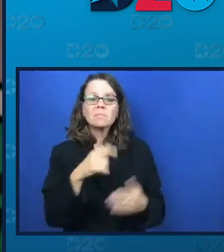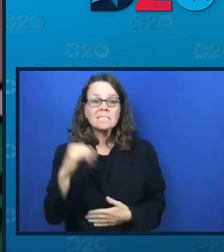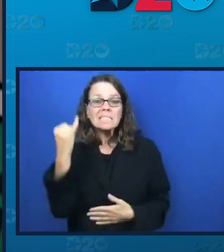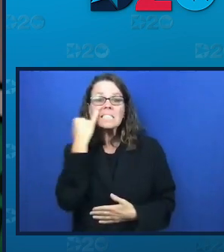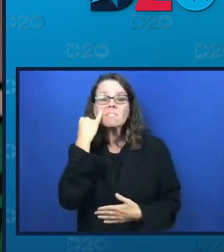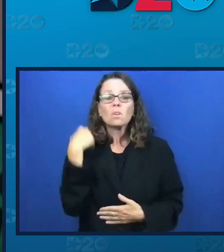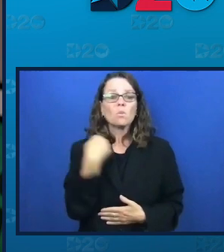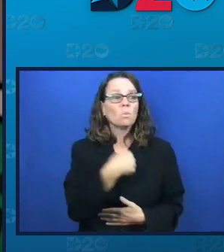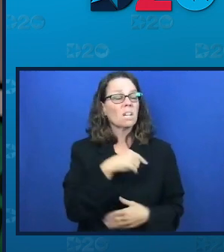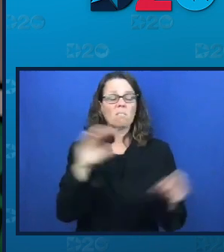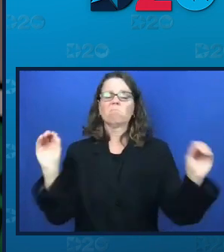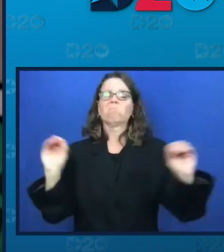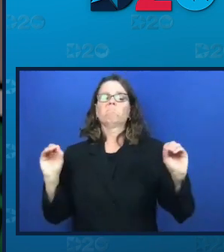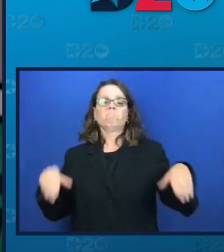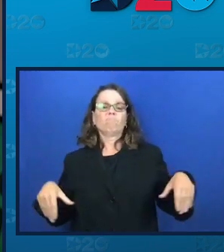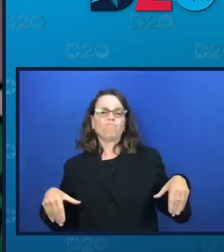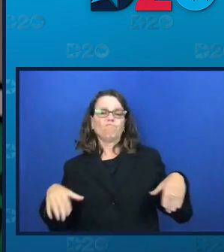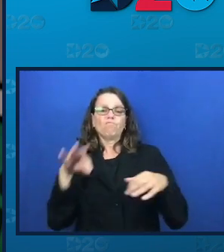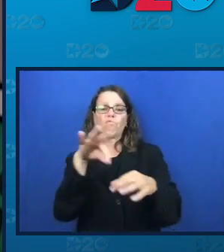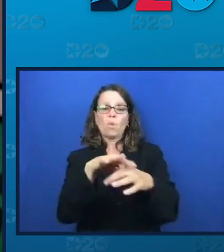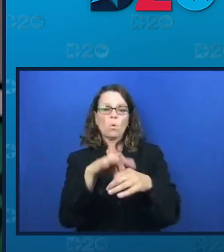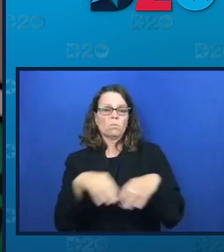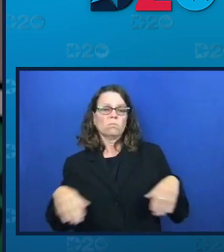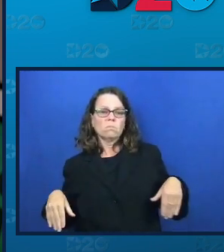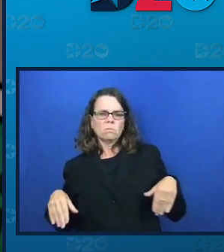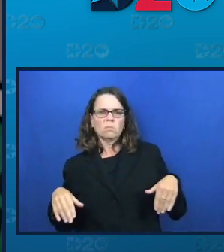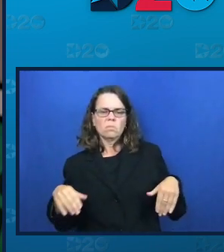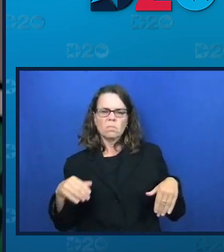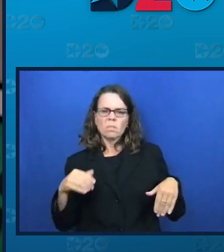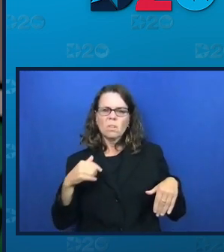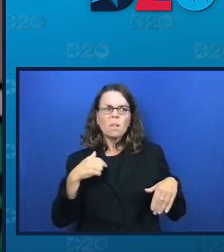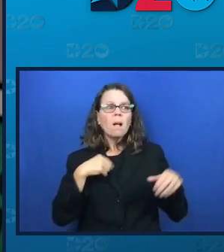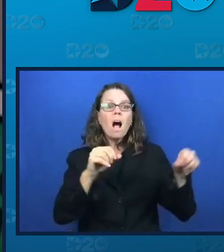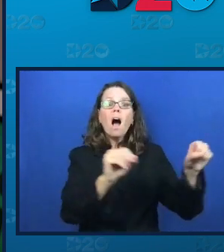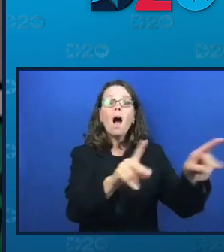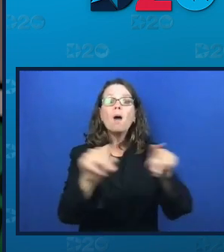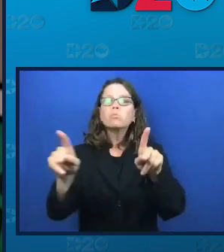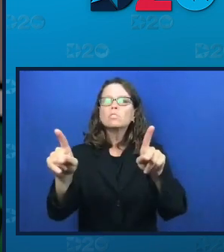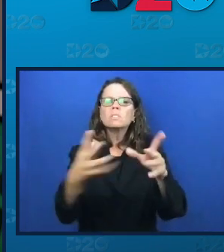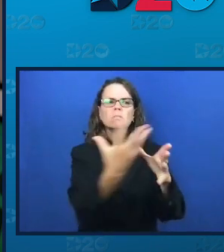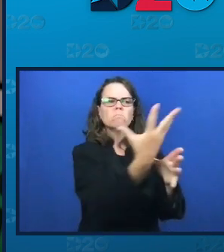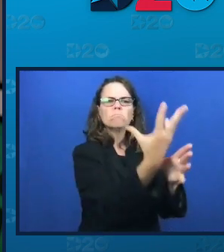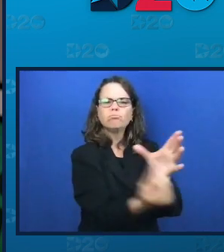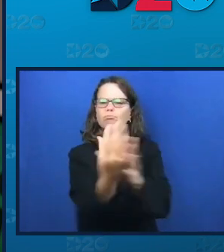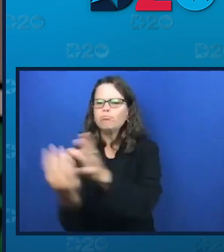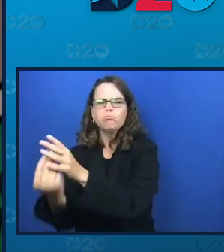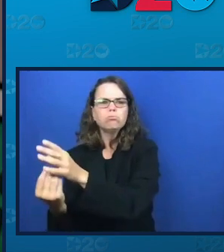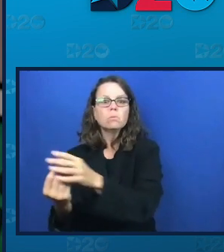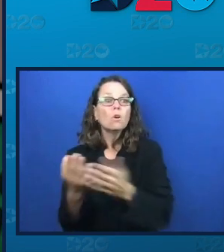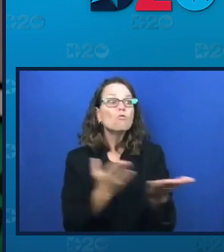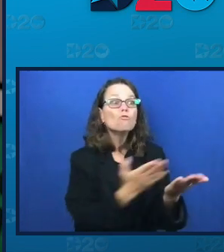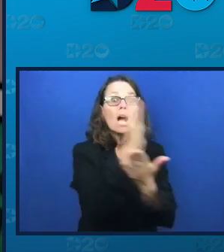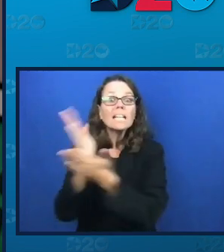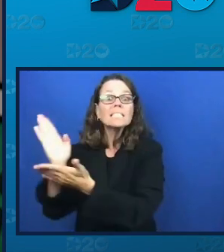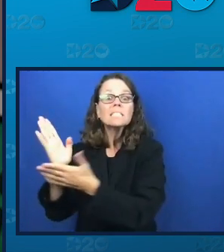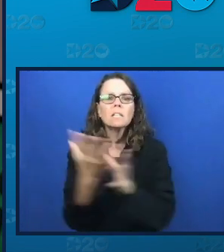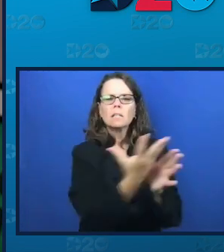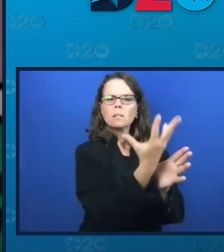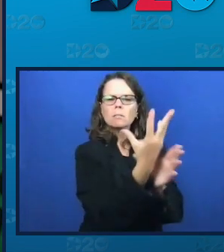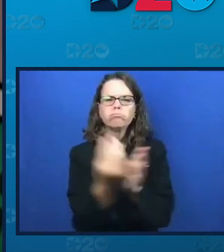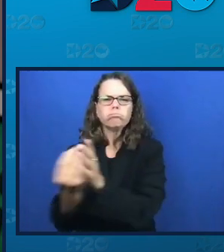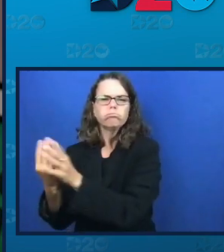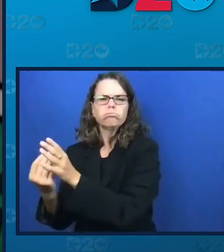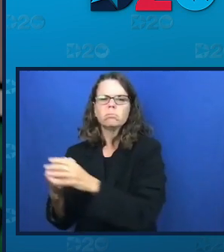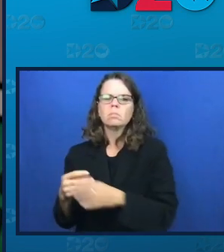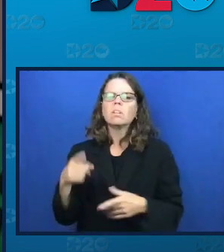lose it. There are those who are disgracefully using this pandemic to spread